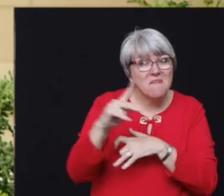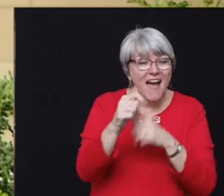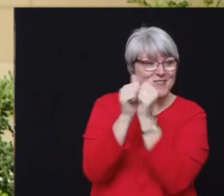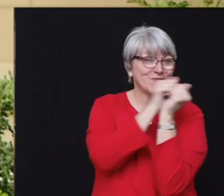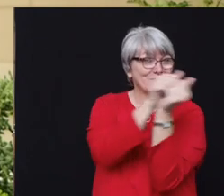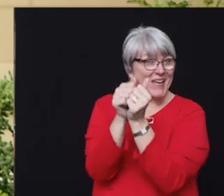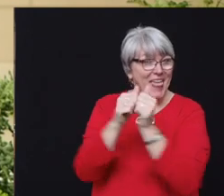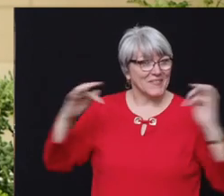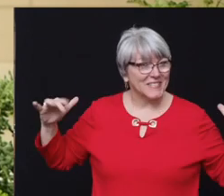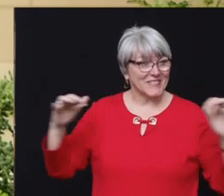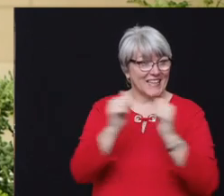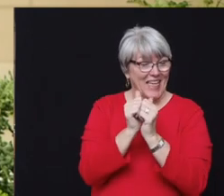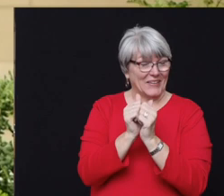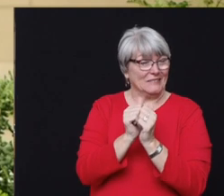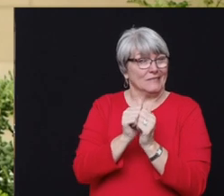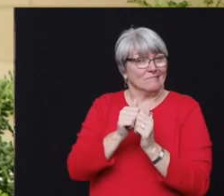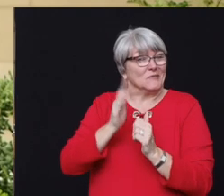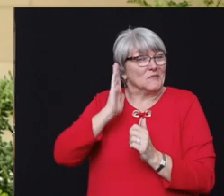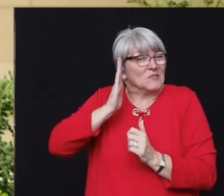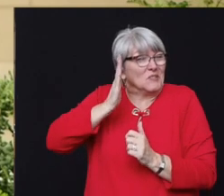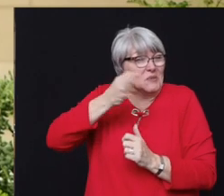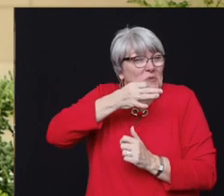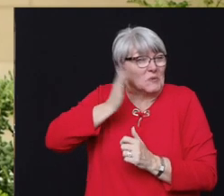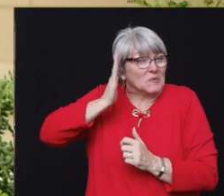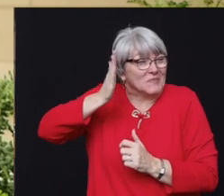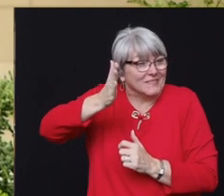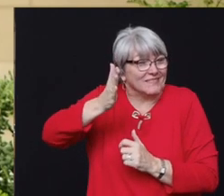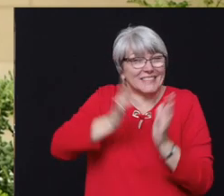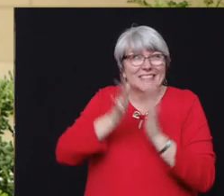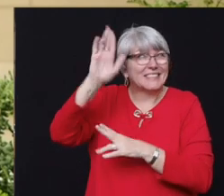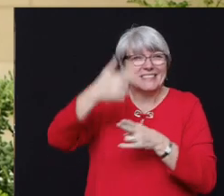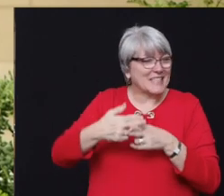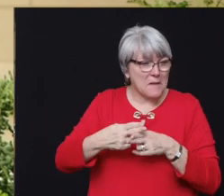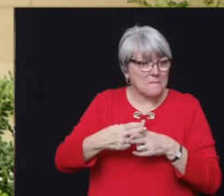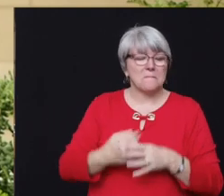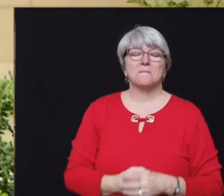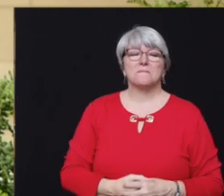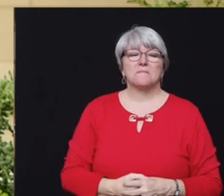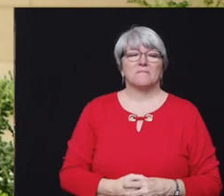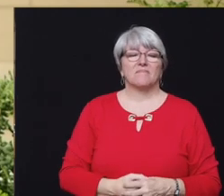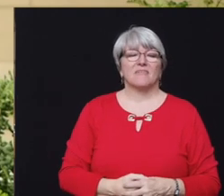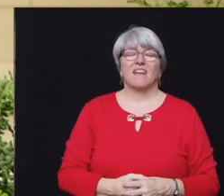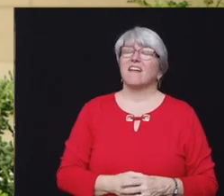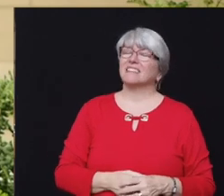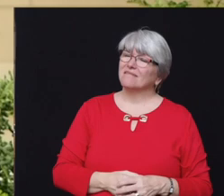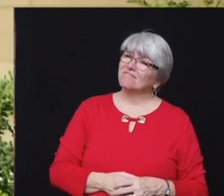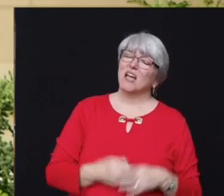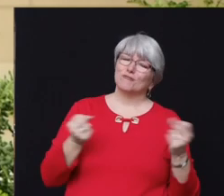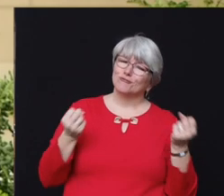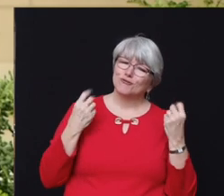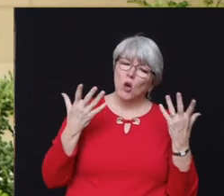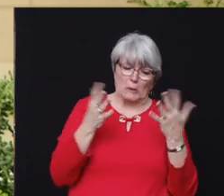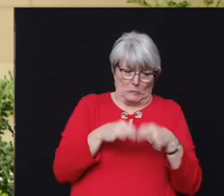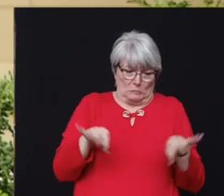as we gather in the not too distant future, in Jesus' name. There are so many